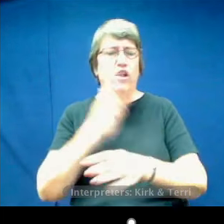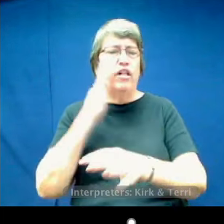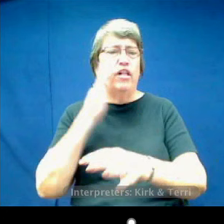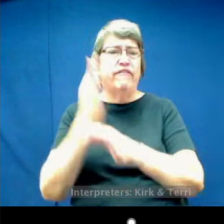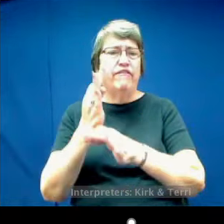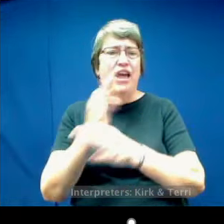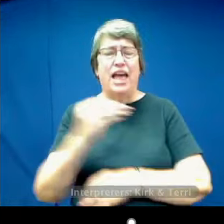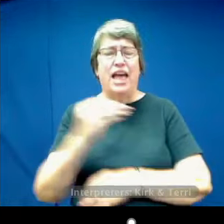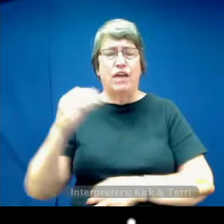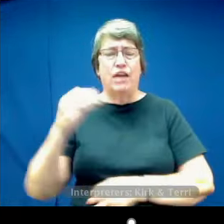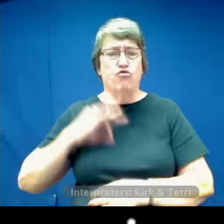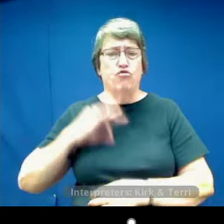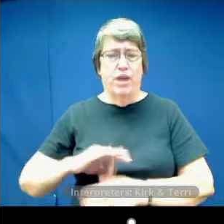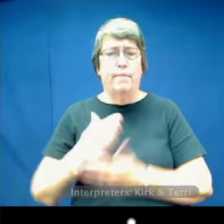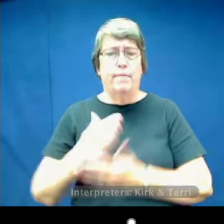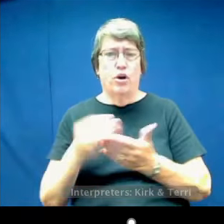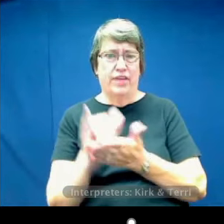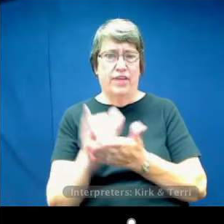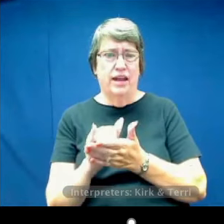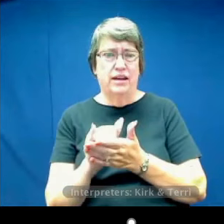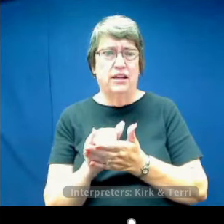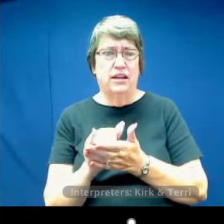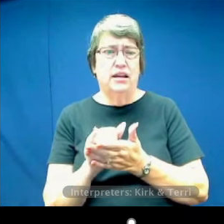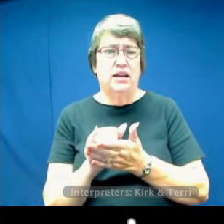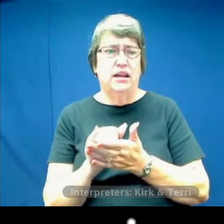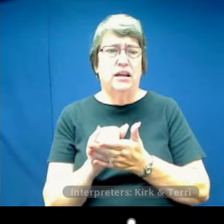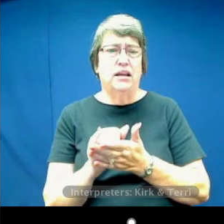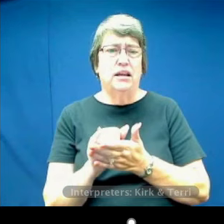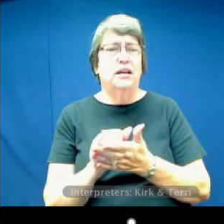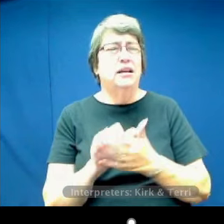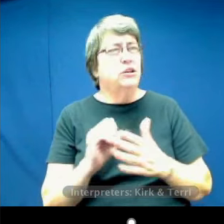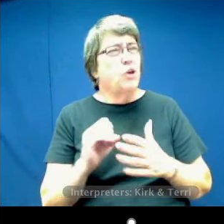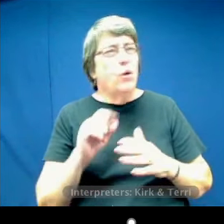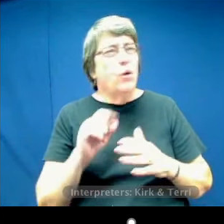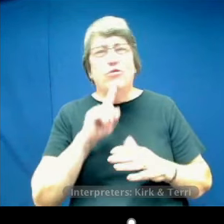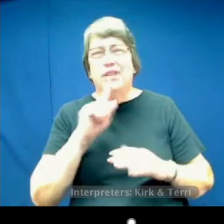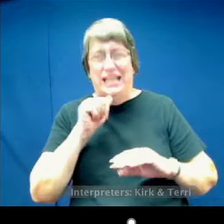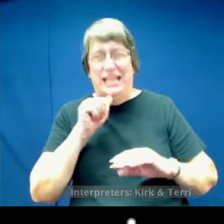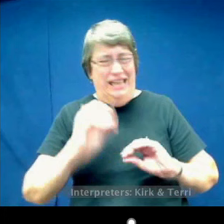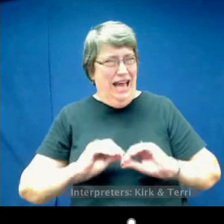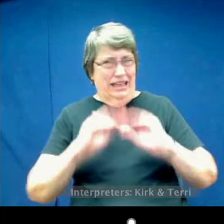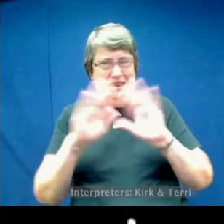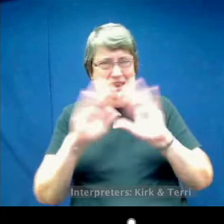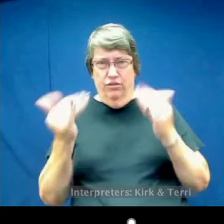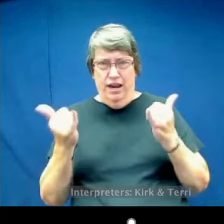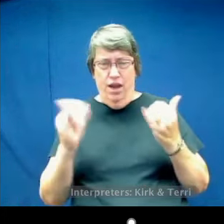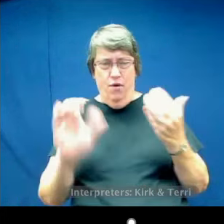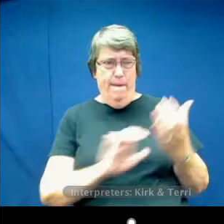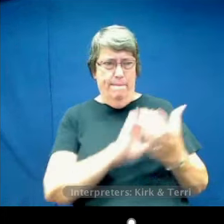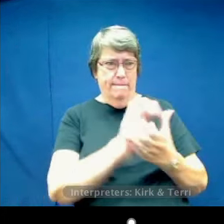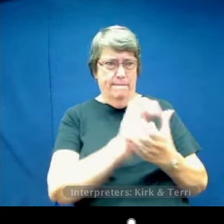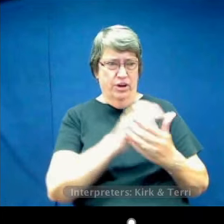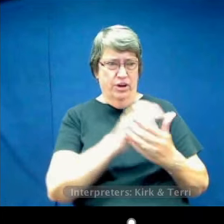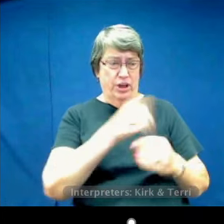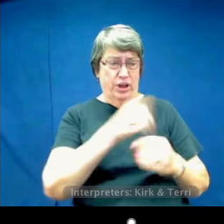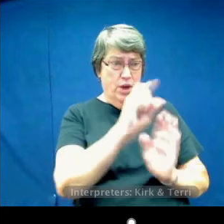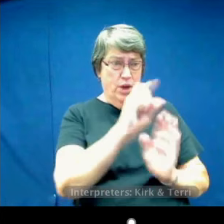it. So it's unclear at this point whether a marriage in one state must be